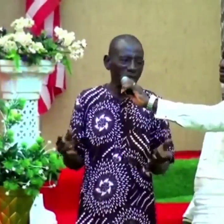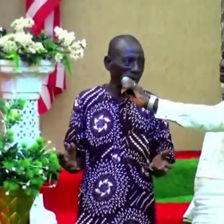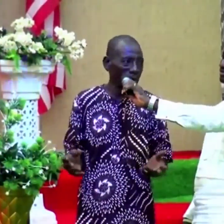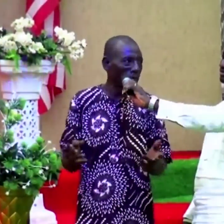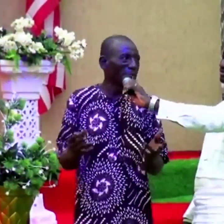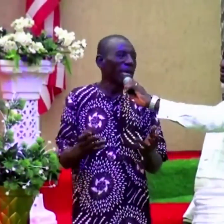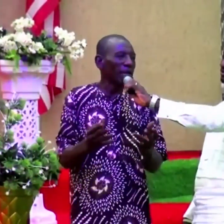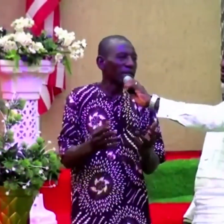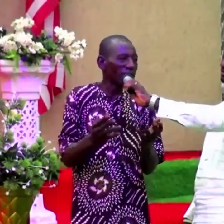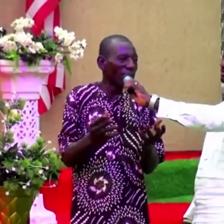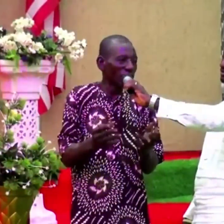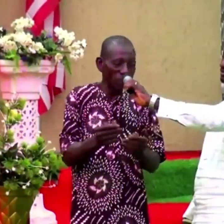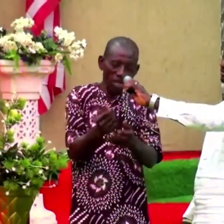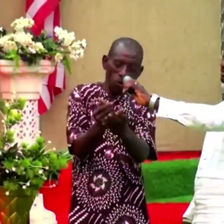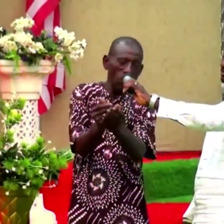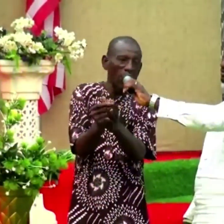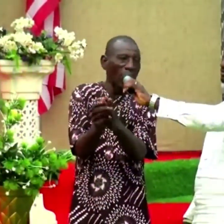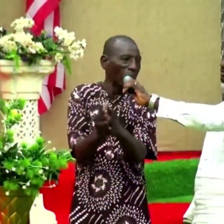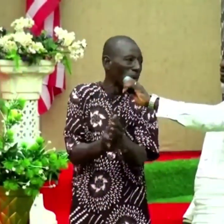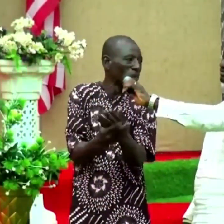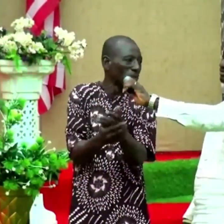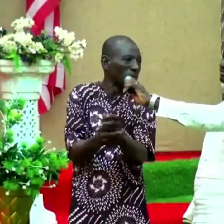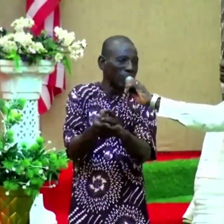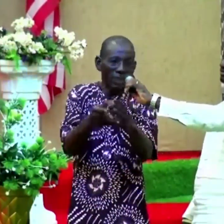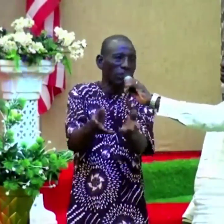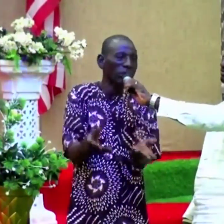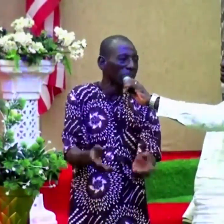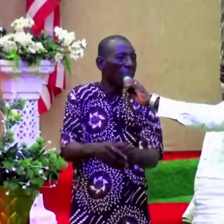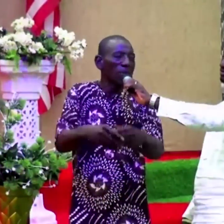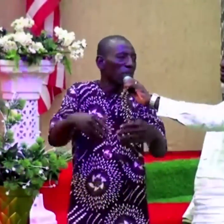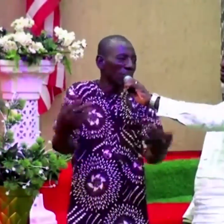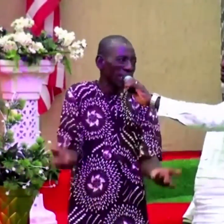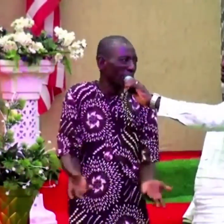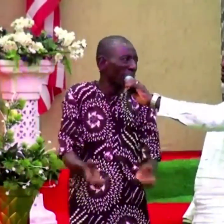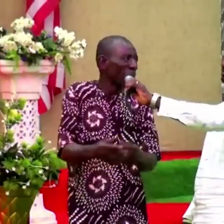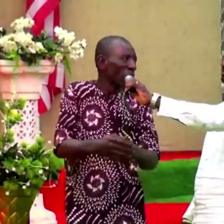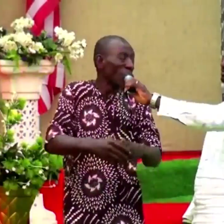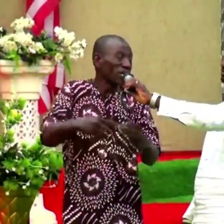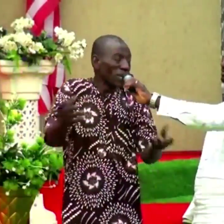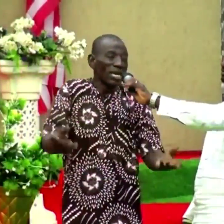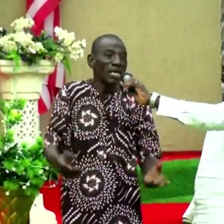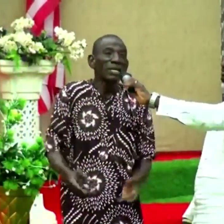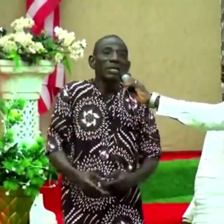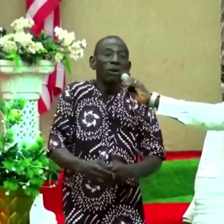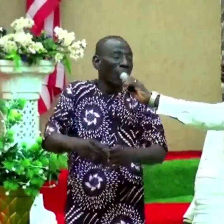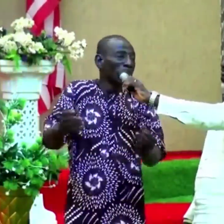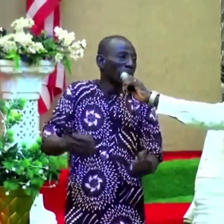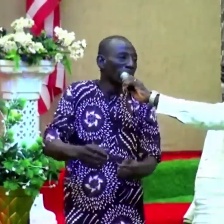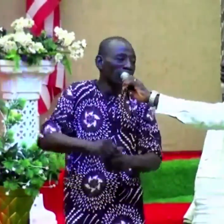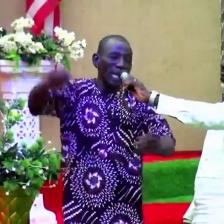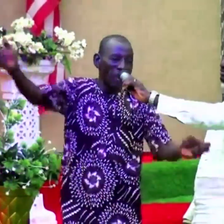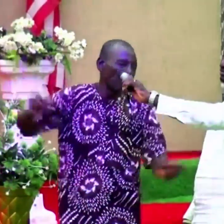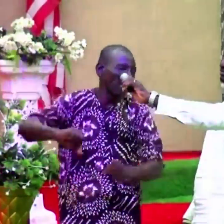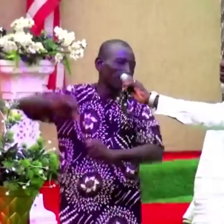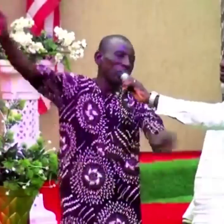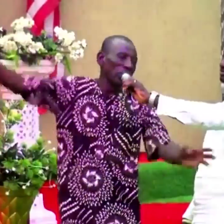gbase lowo mi ke leta won so pe okun kan wa lowo mi pe se mi ori nkan kan won a ni pe won ba mi se ri pe kin